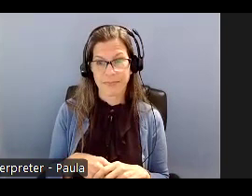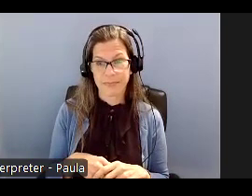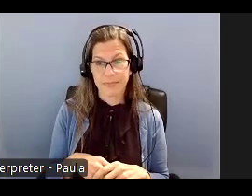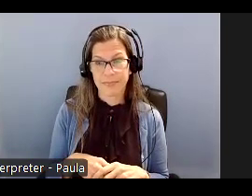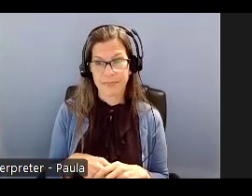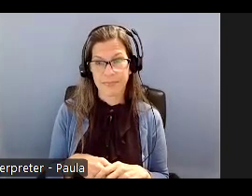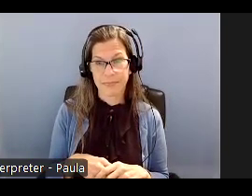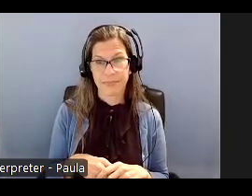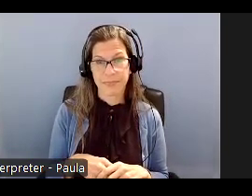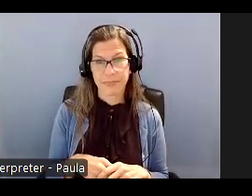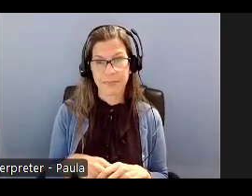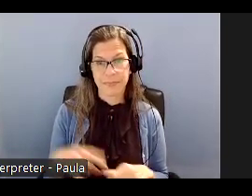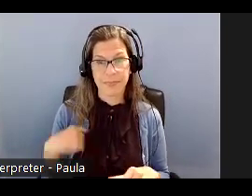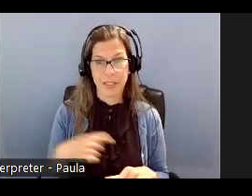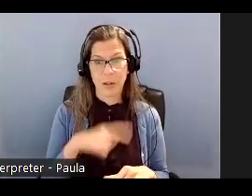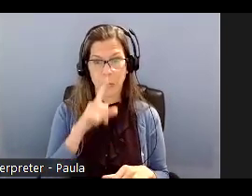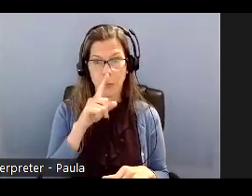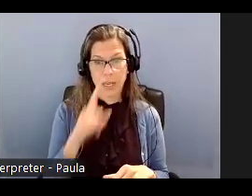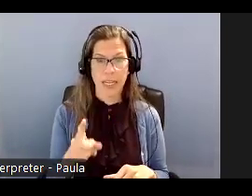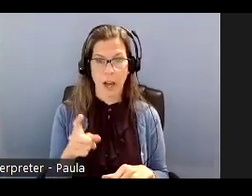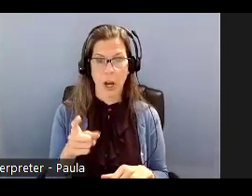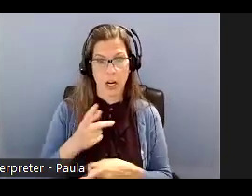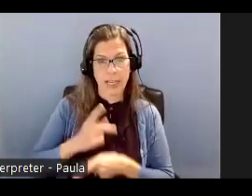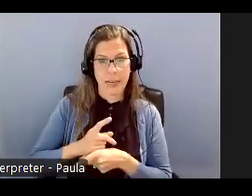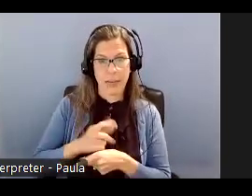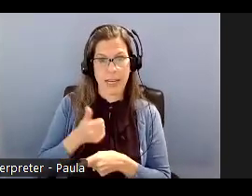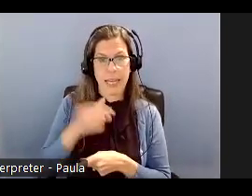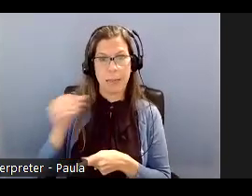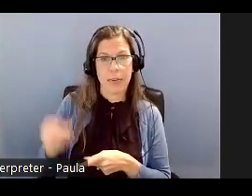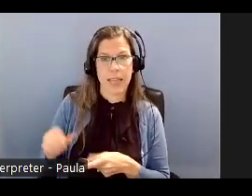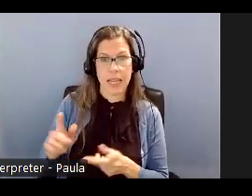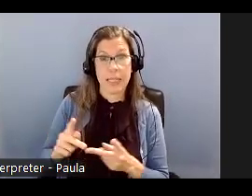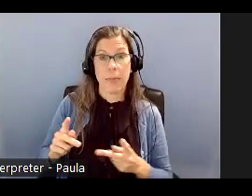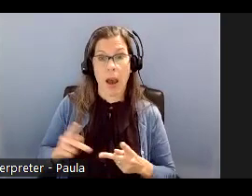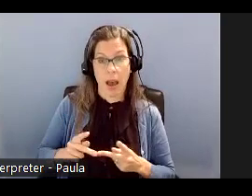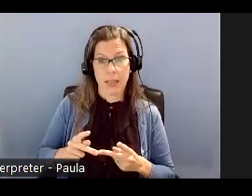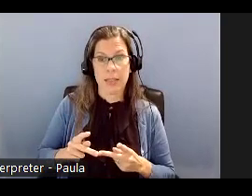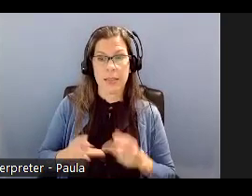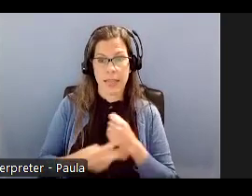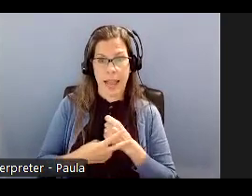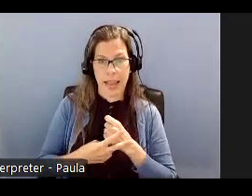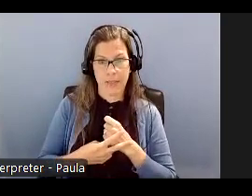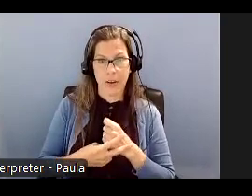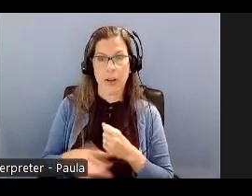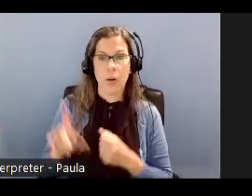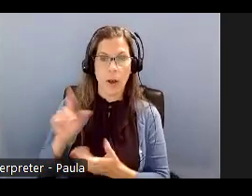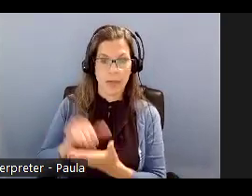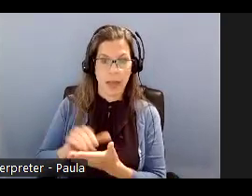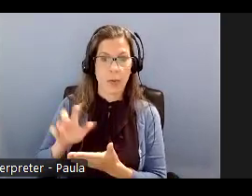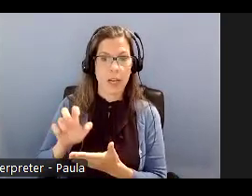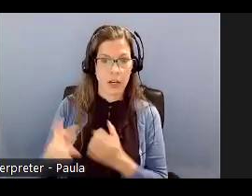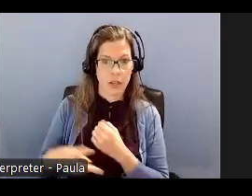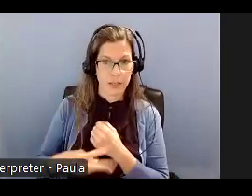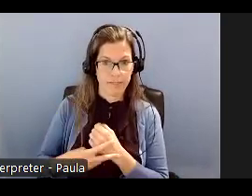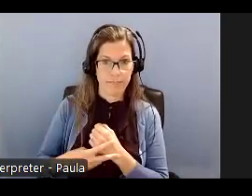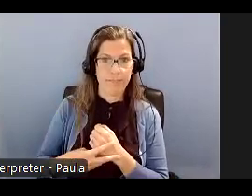platform rather. But we are holding back about 10% of our spots, or 1,300 spots for individuals who will